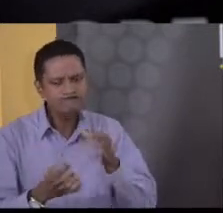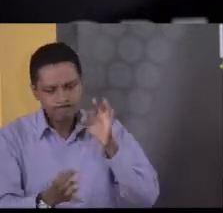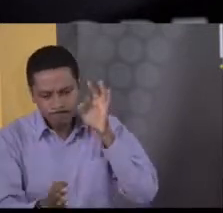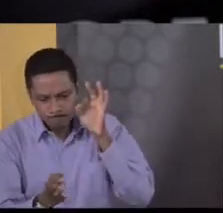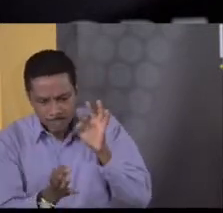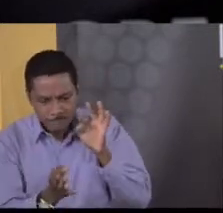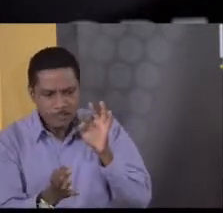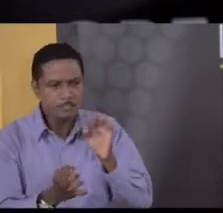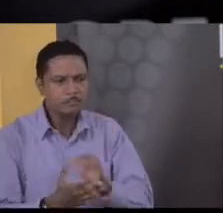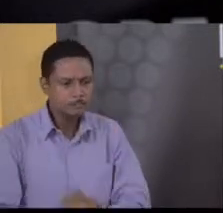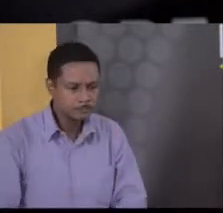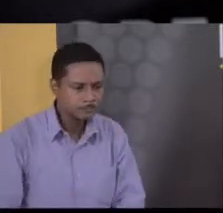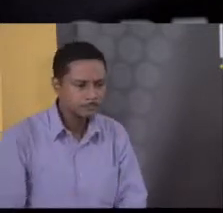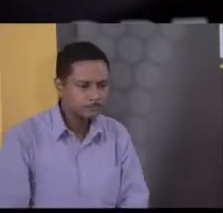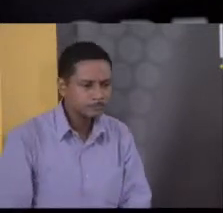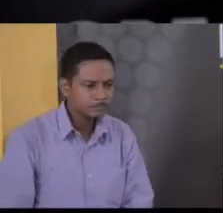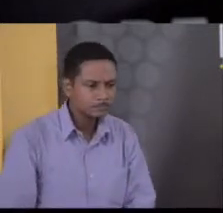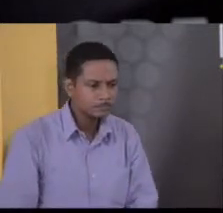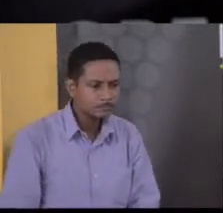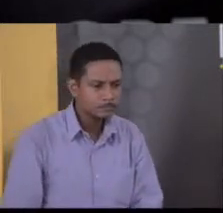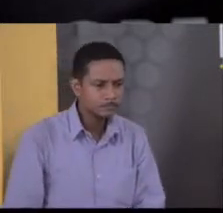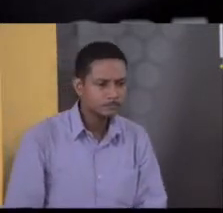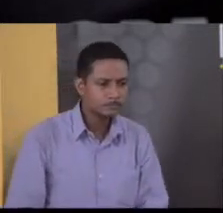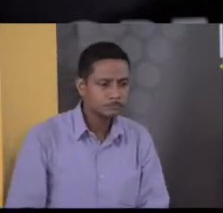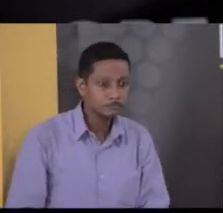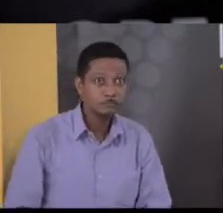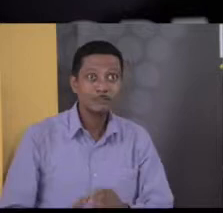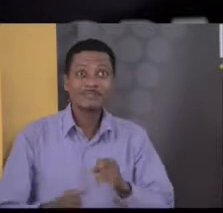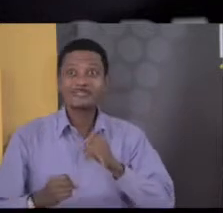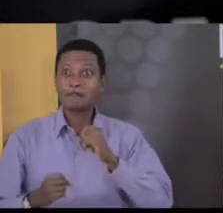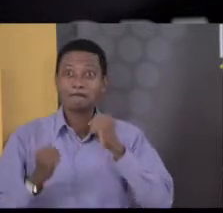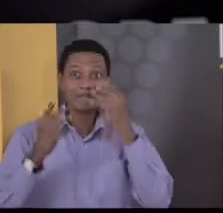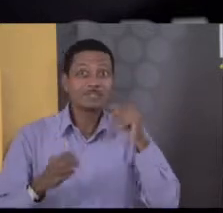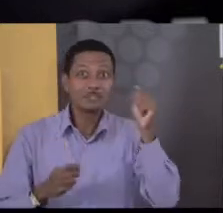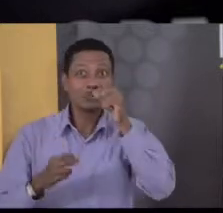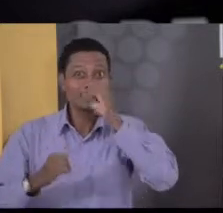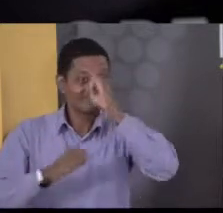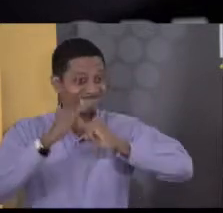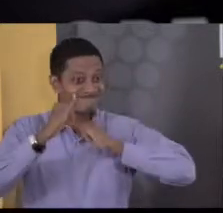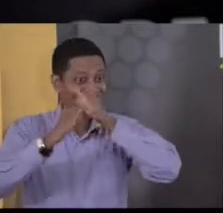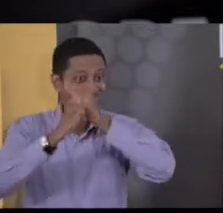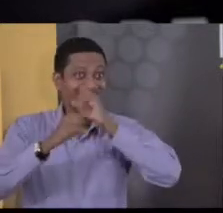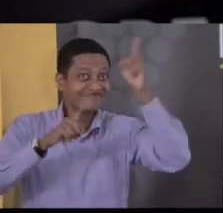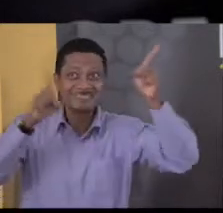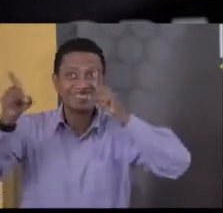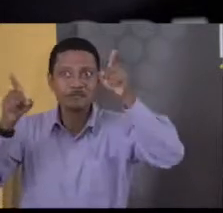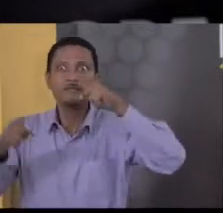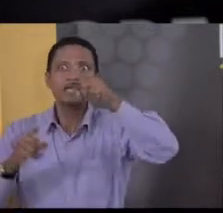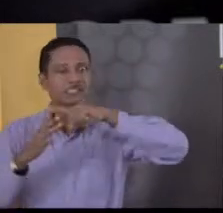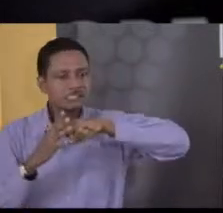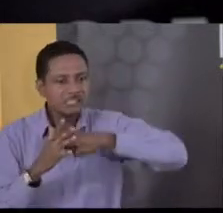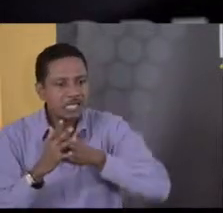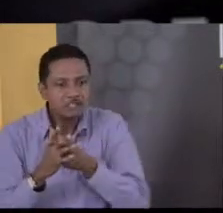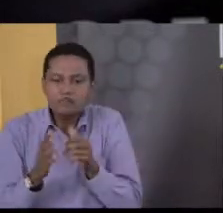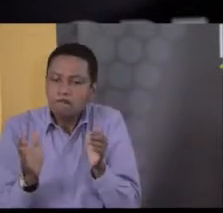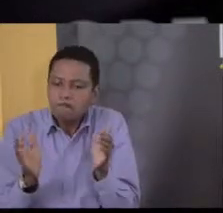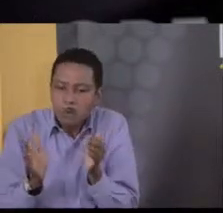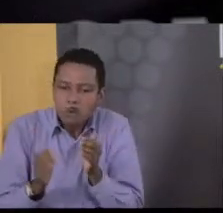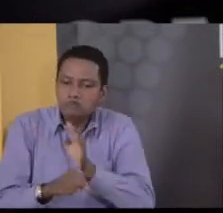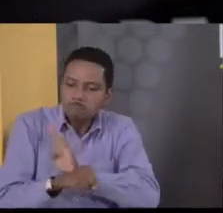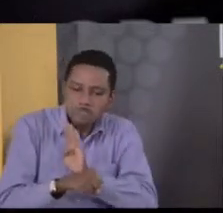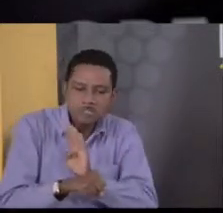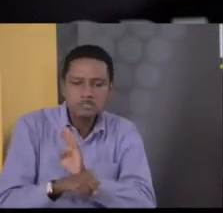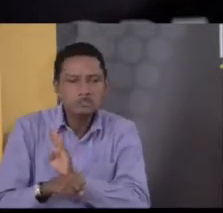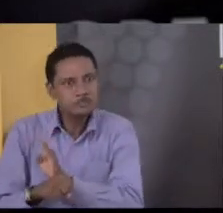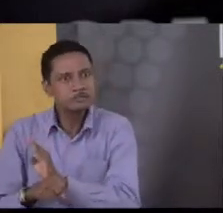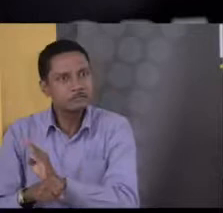long hours to get to their final products. If they were to factor in all those hours, it would actually